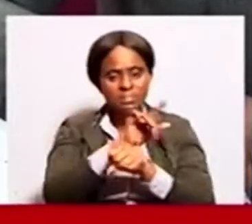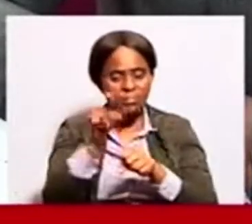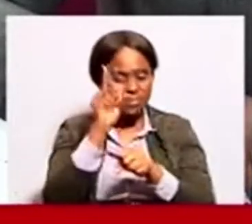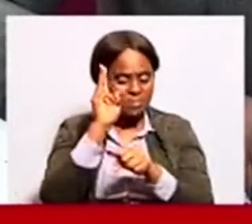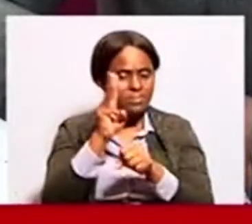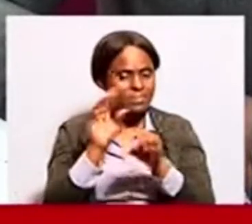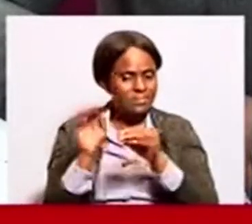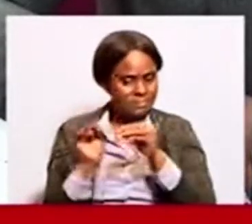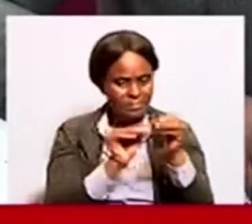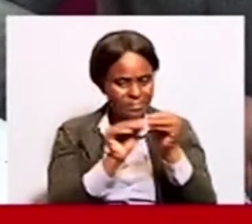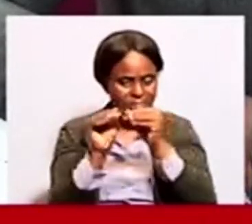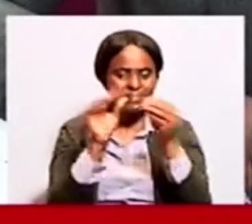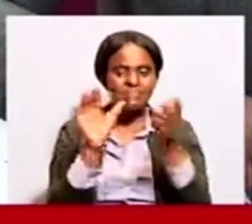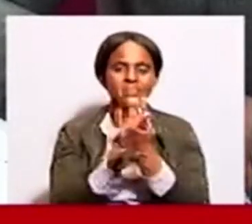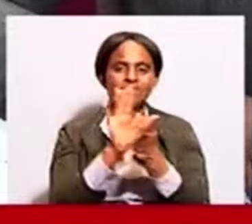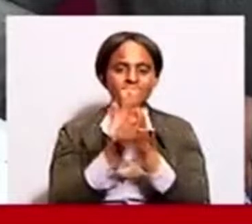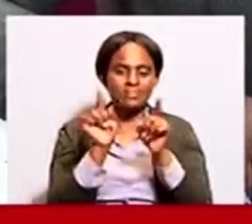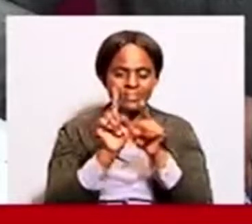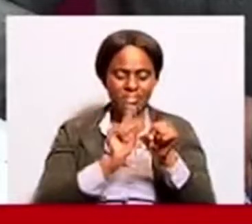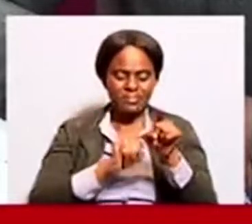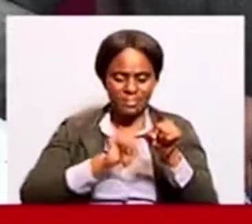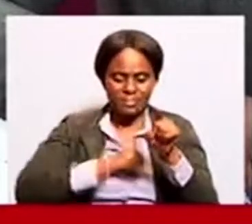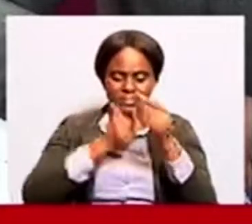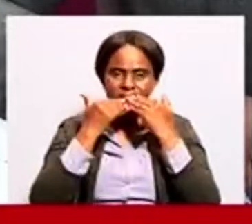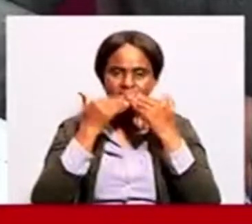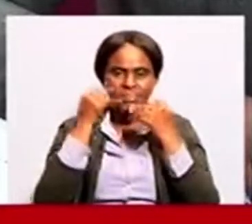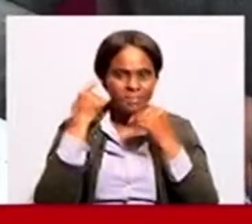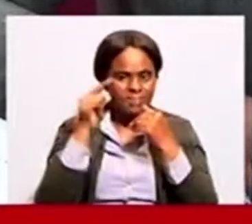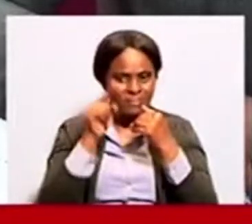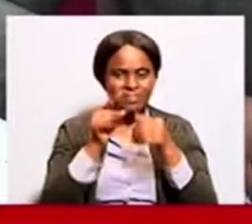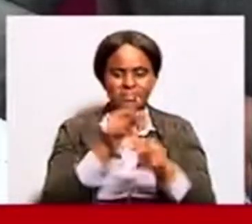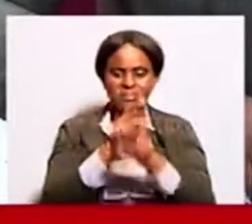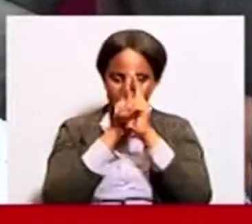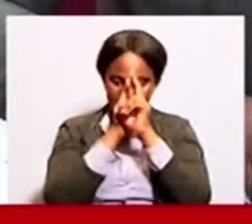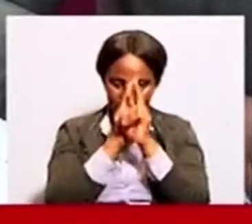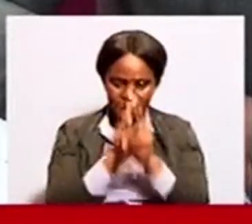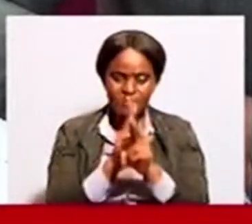move swiftly. And we commend you for that, honorable